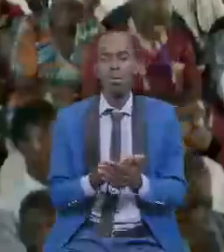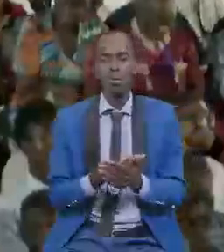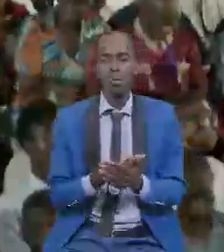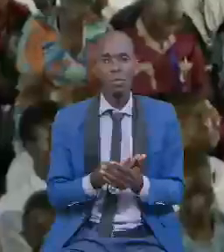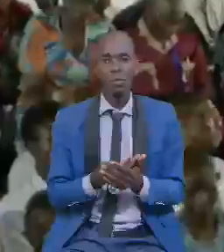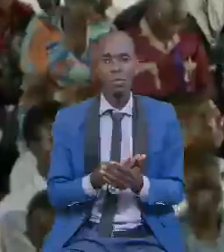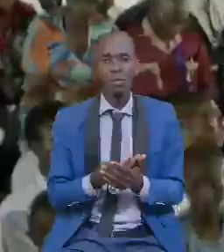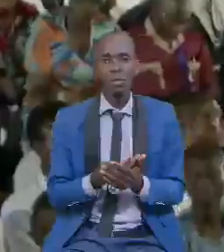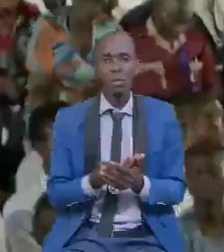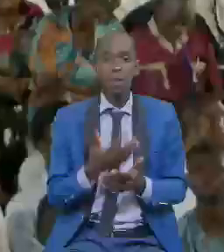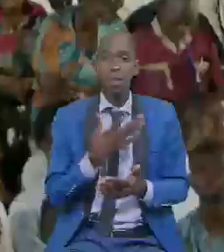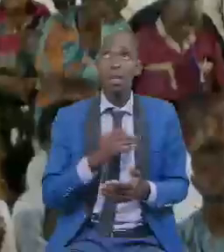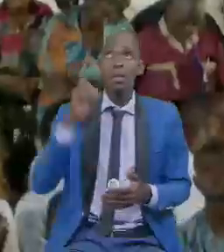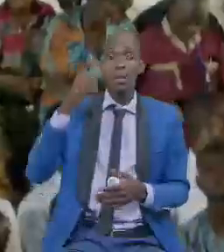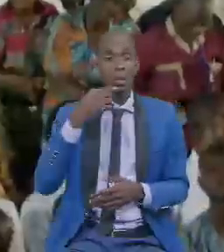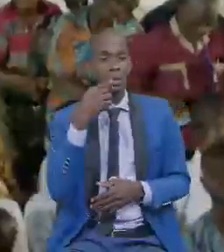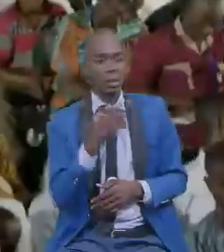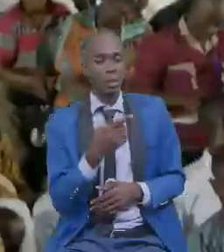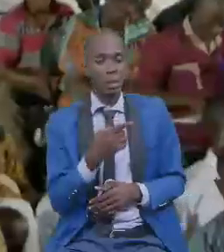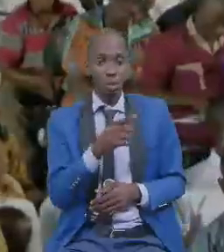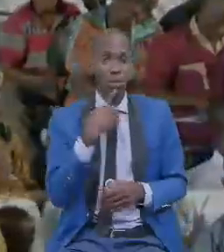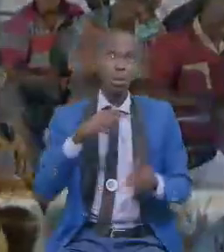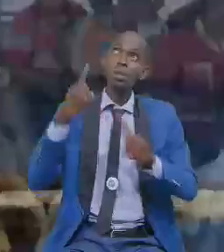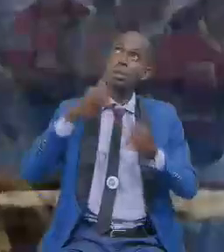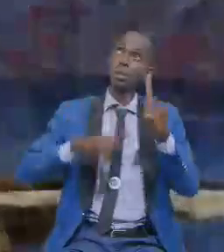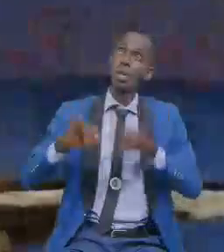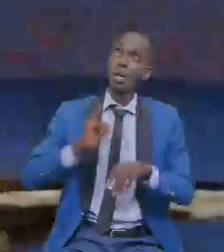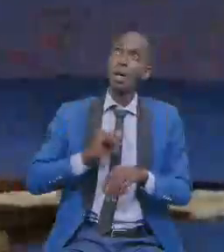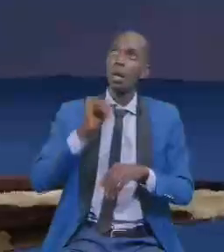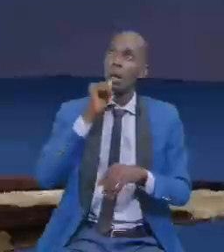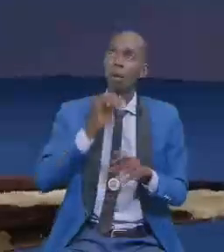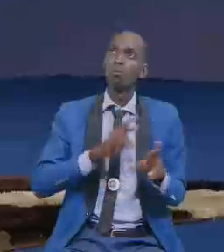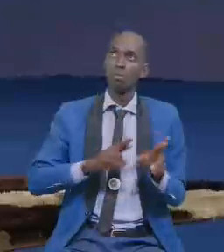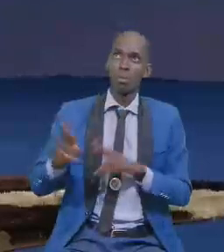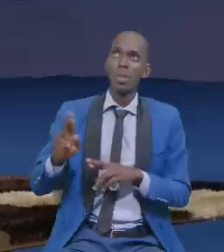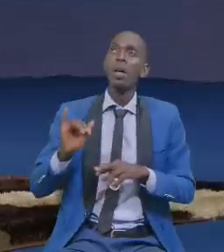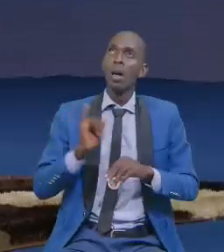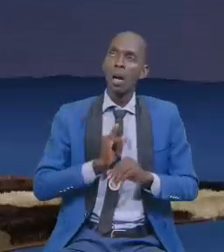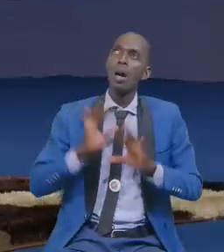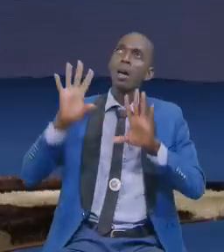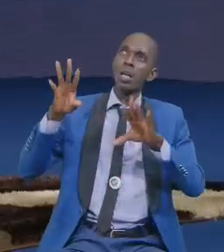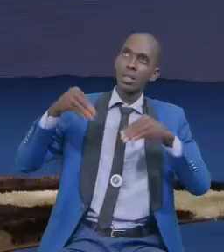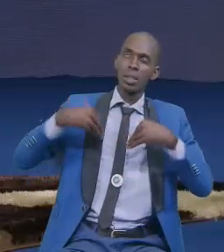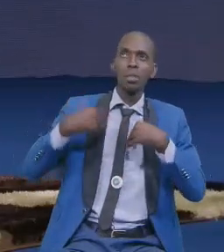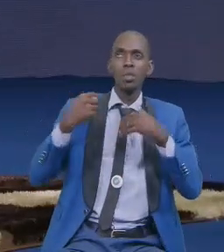And I say, now I'm ready. I accept the gift of salvation from